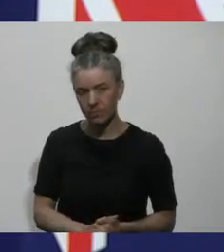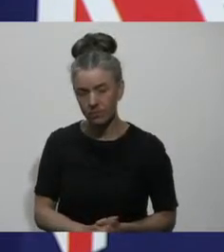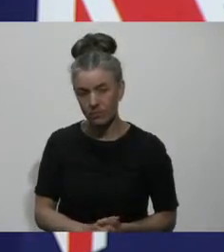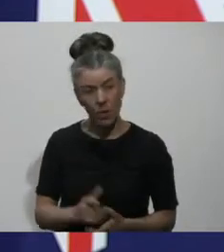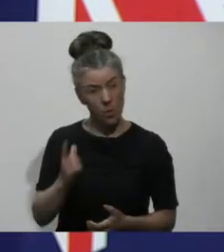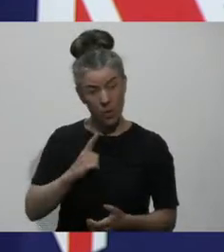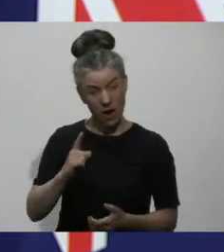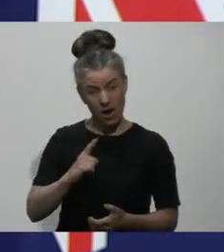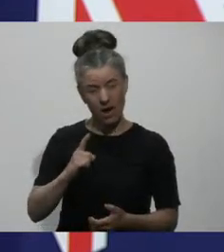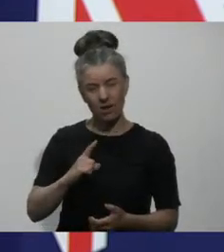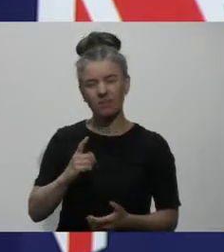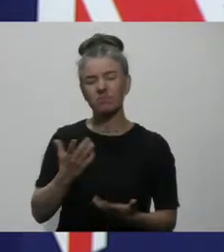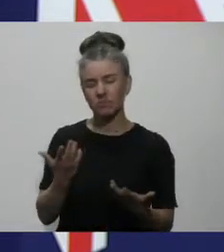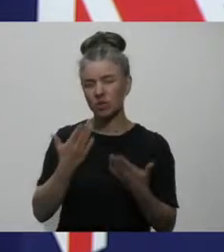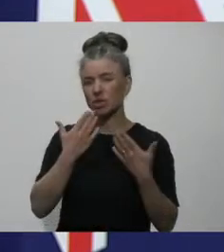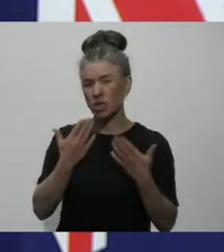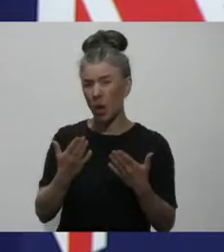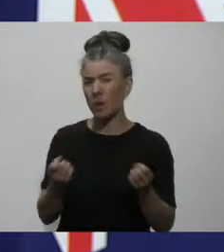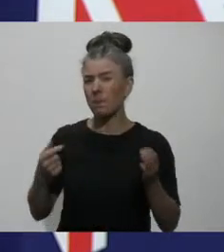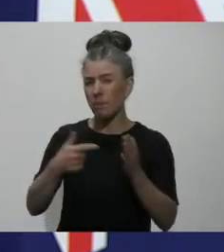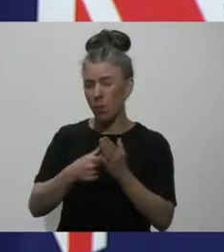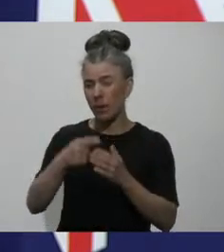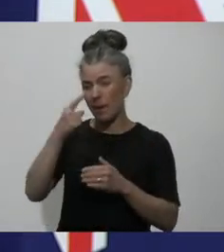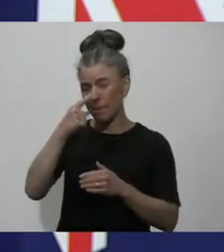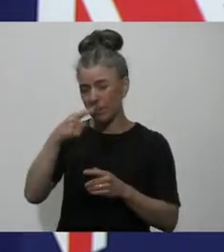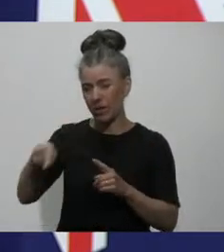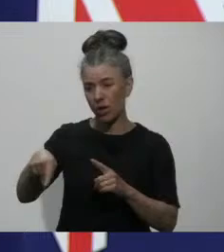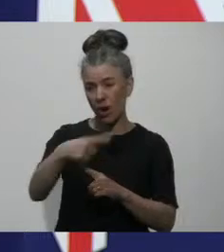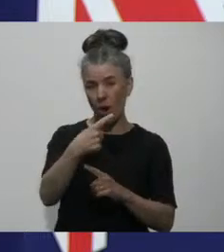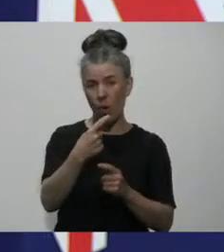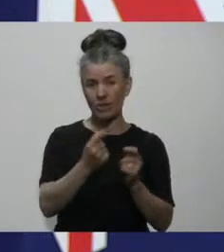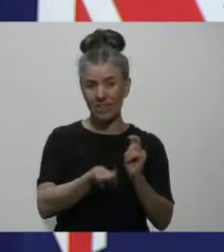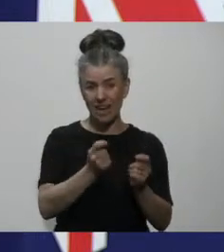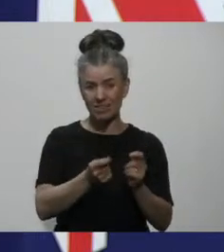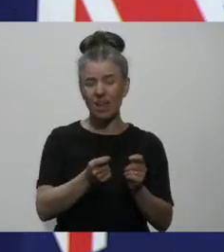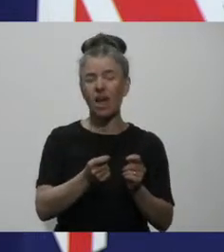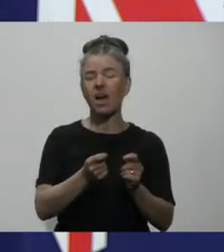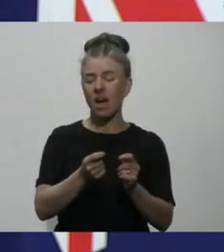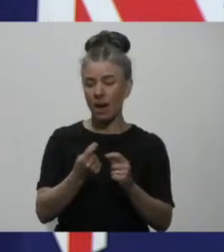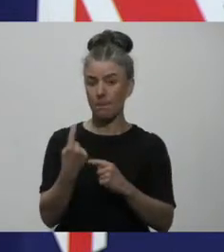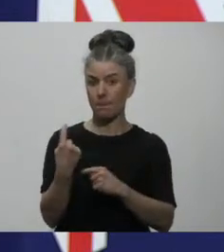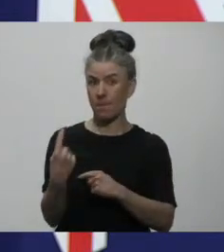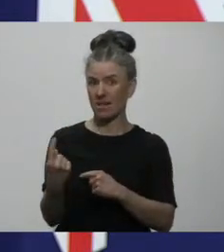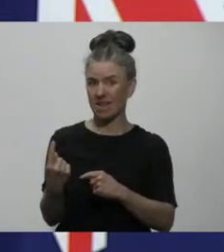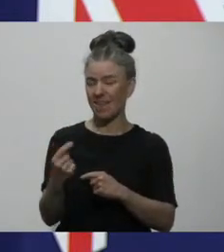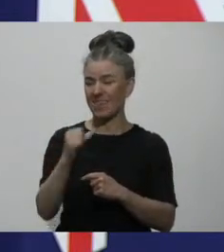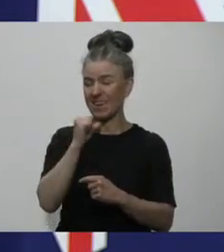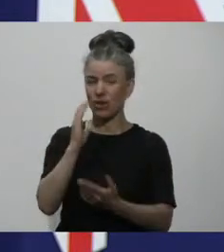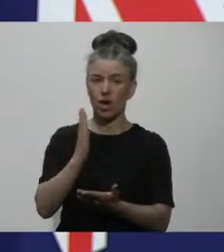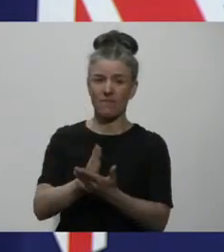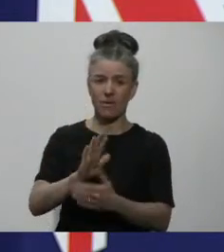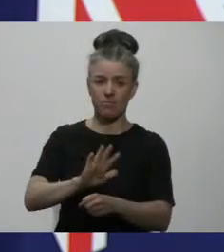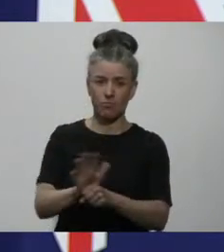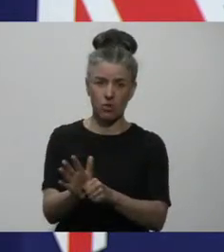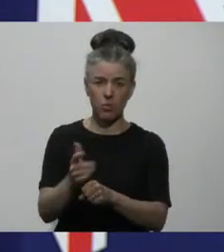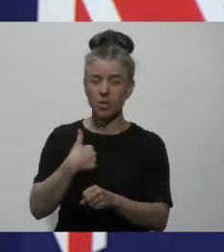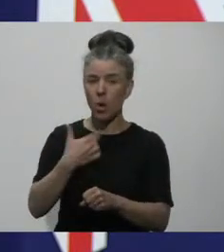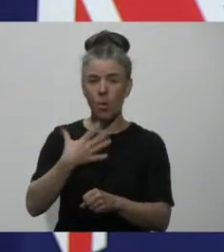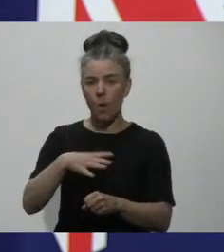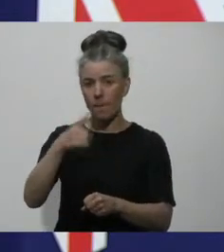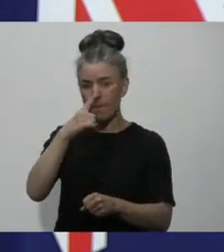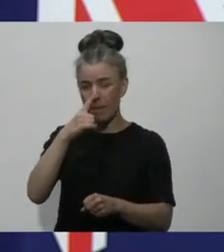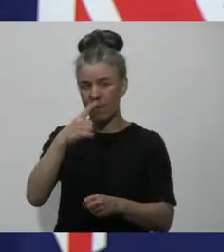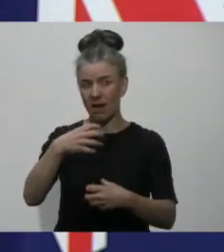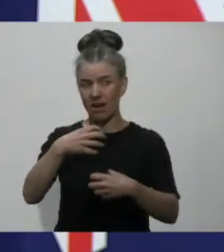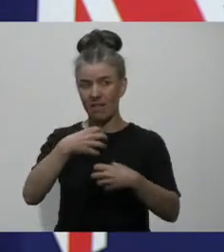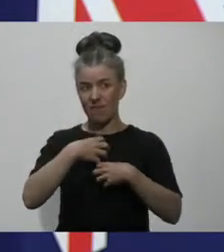to emphasise the importance of getting tested and then self-isolating if you test positive. We do not want people to be afraid